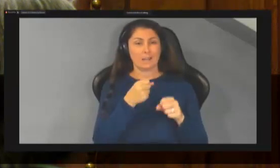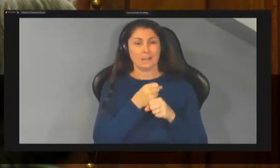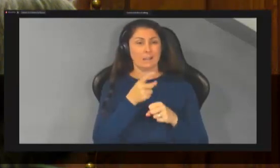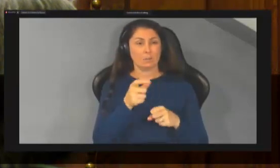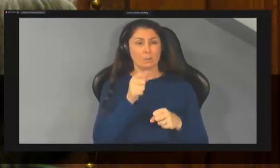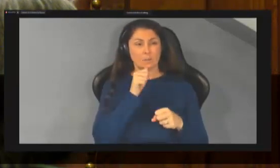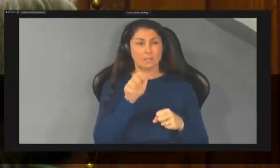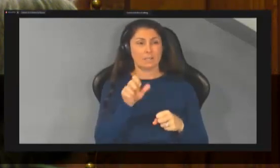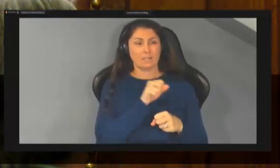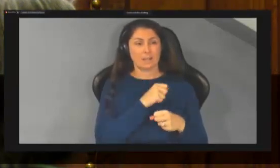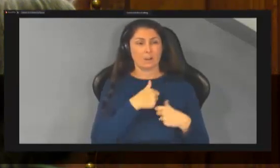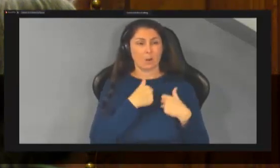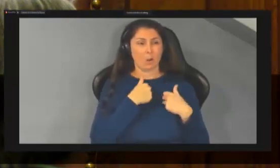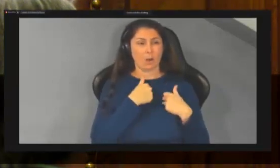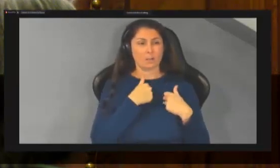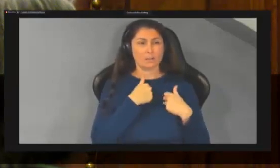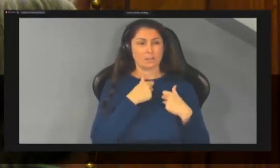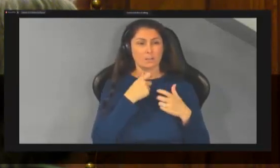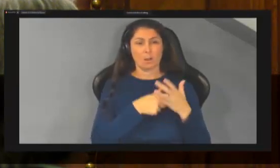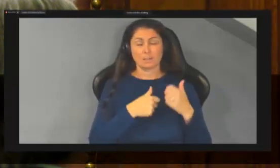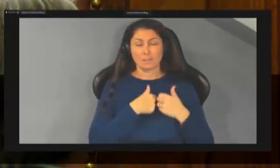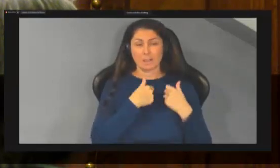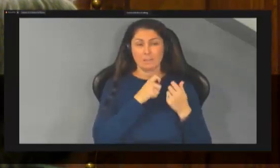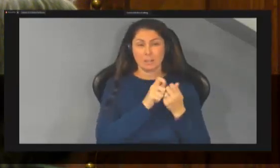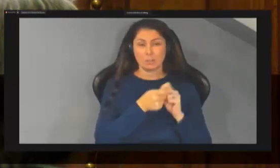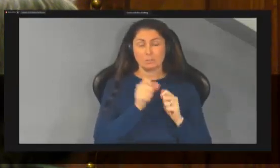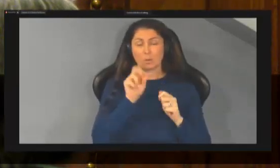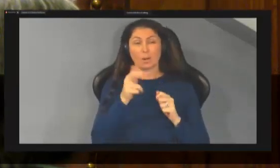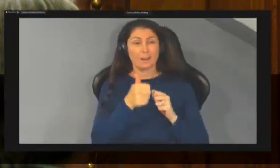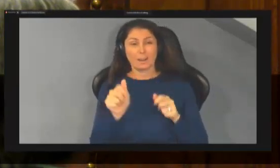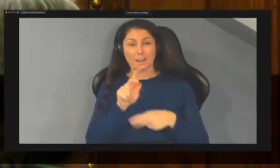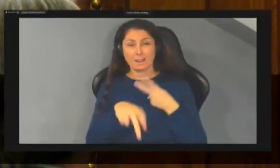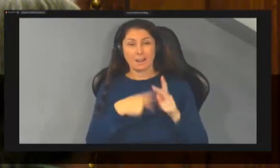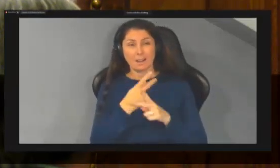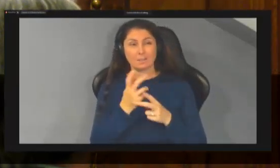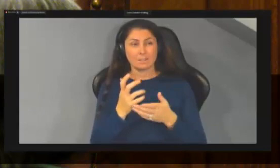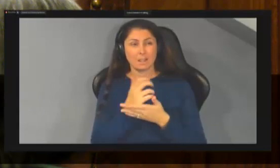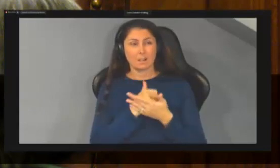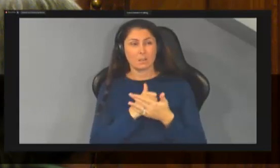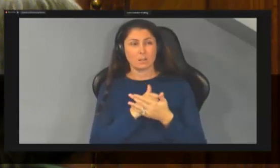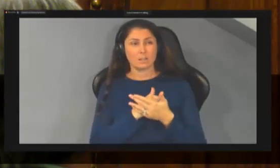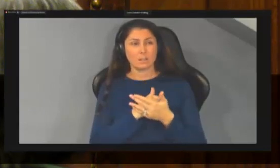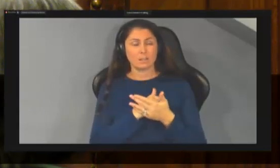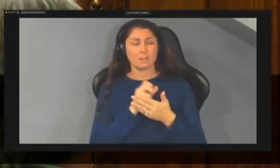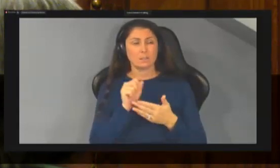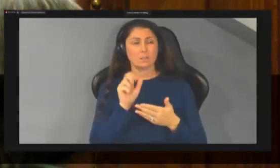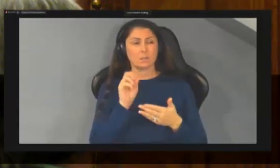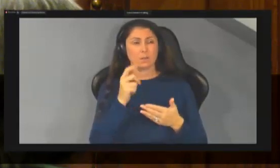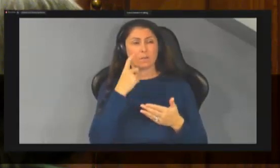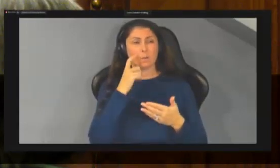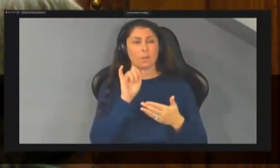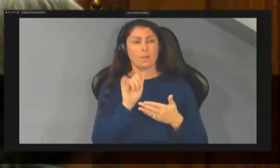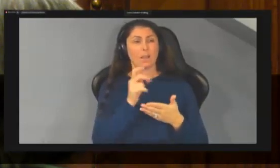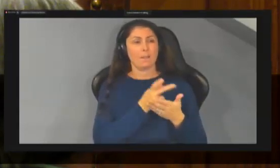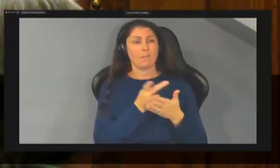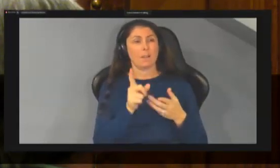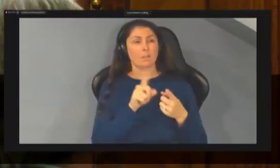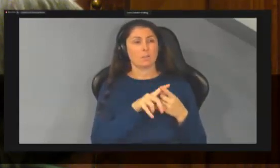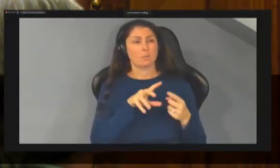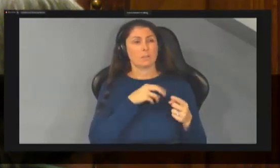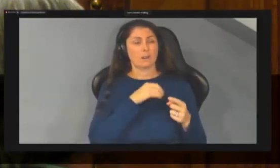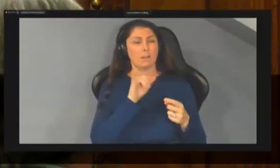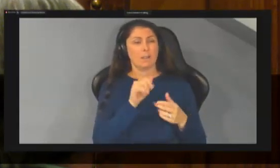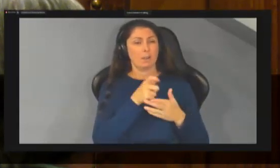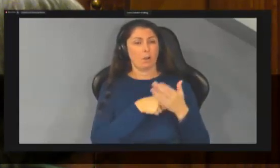living adjustments or any kind of salary or anything. Say that again. And so for the failure to take a cost of living adjustment